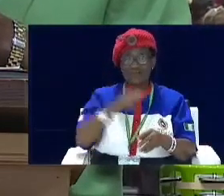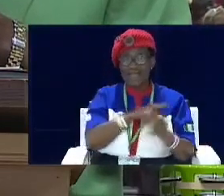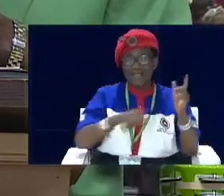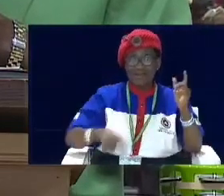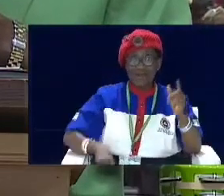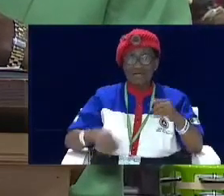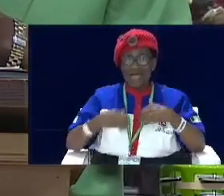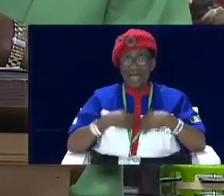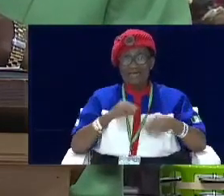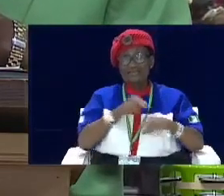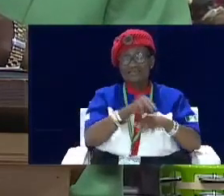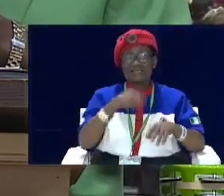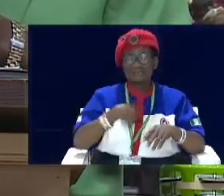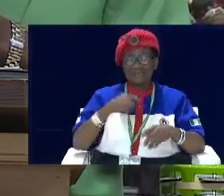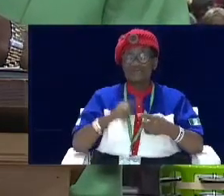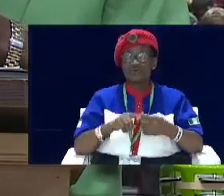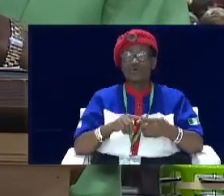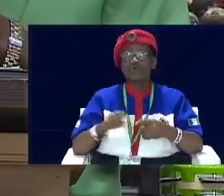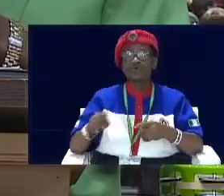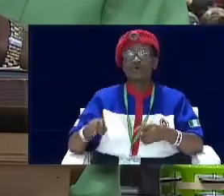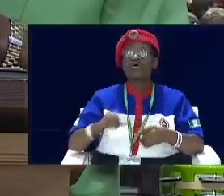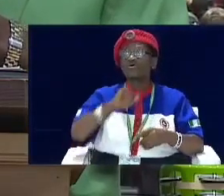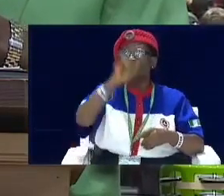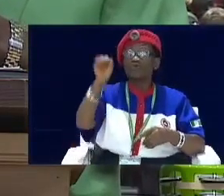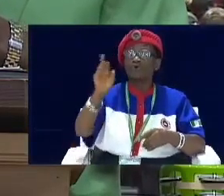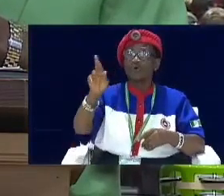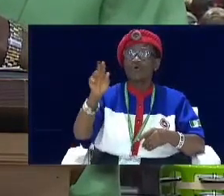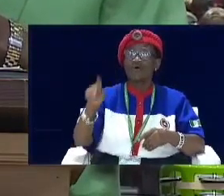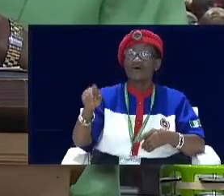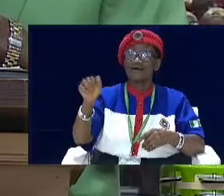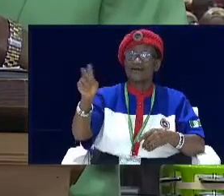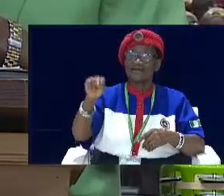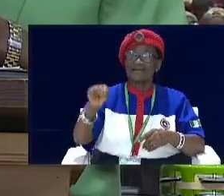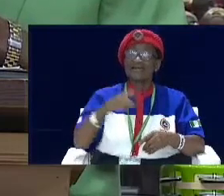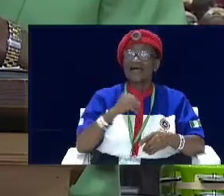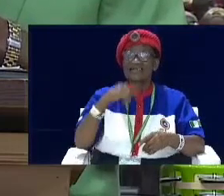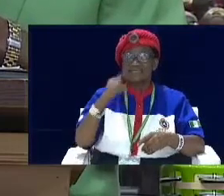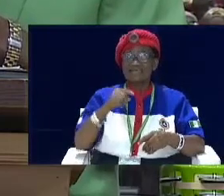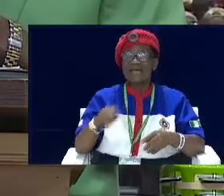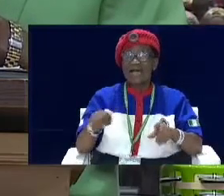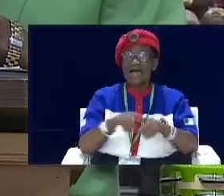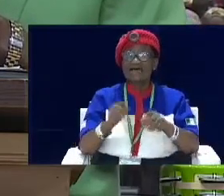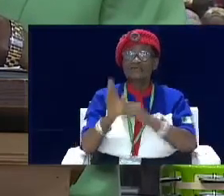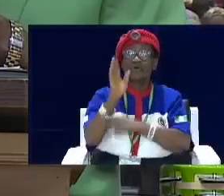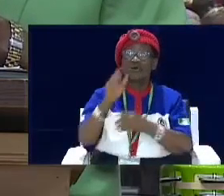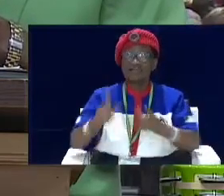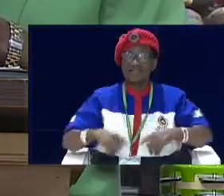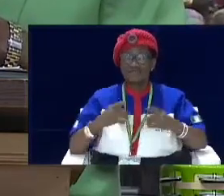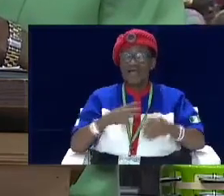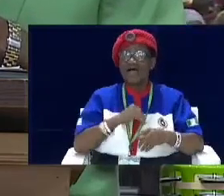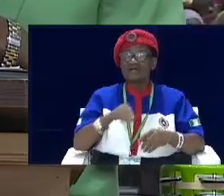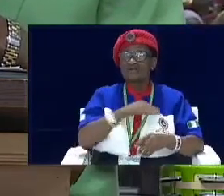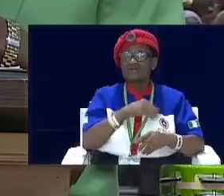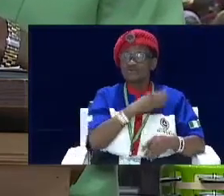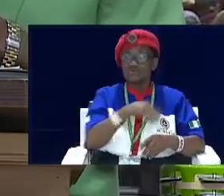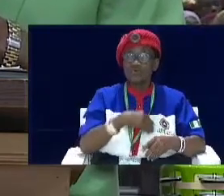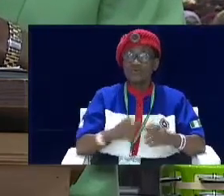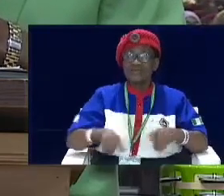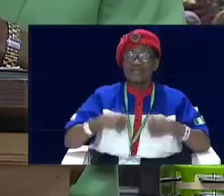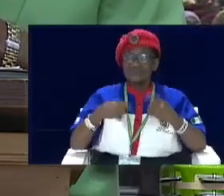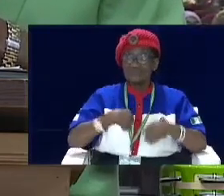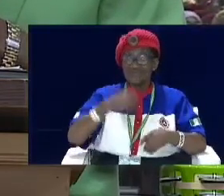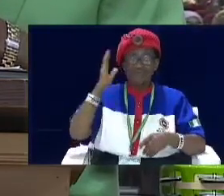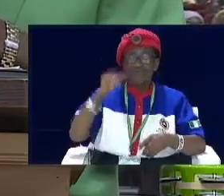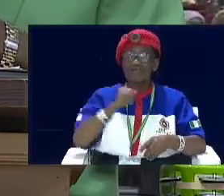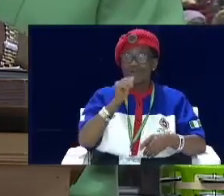has sent me to Jordan. And he said, as the Lord liveth, and as thy soul liveth, I will